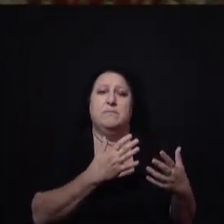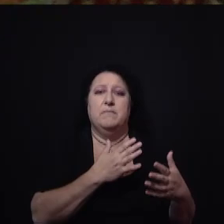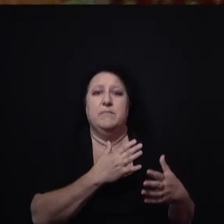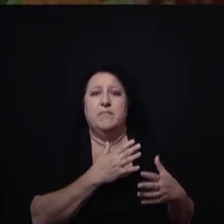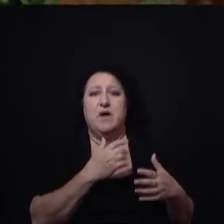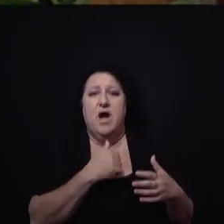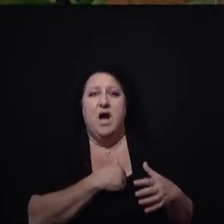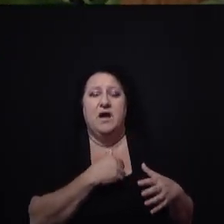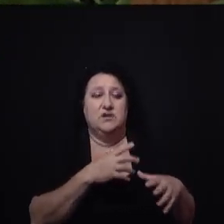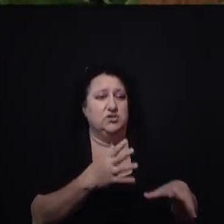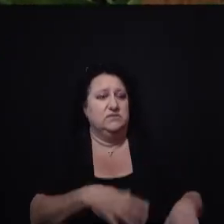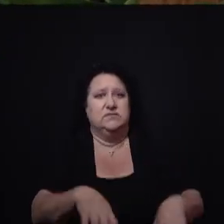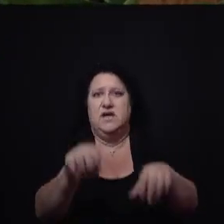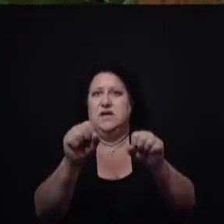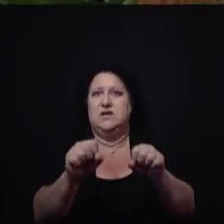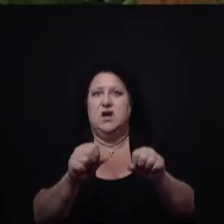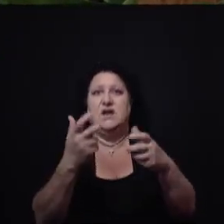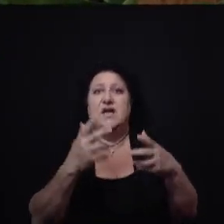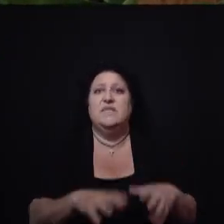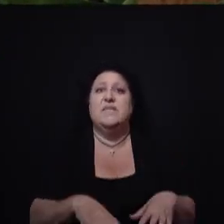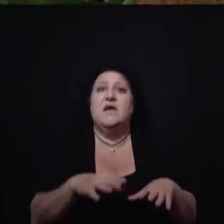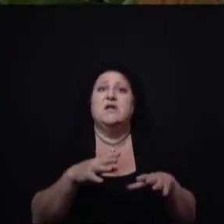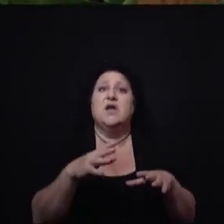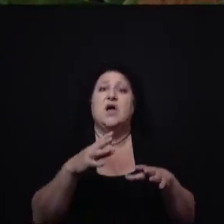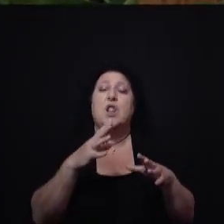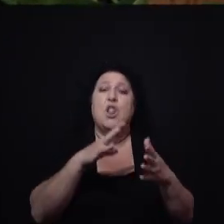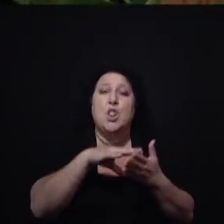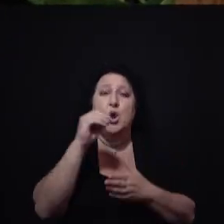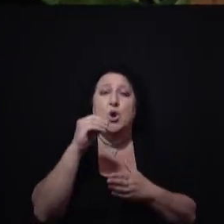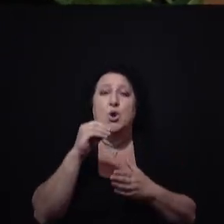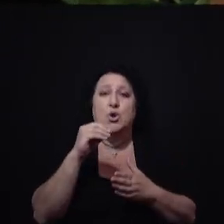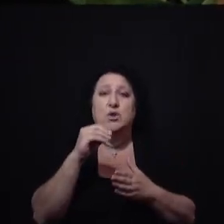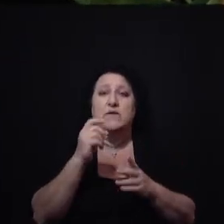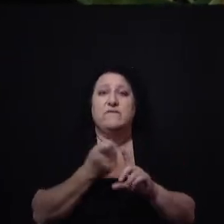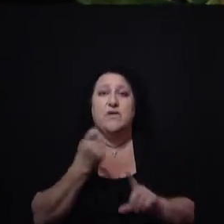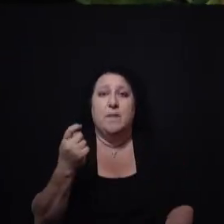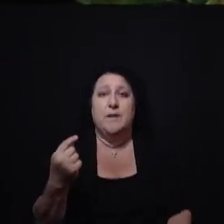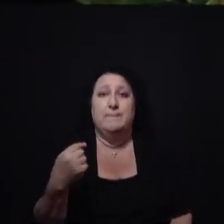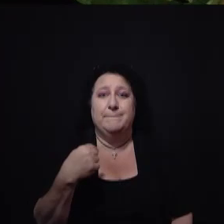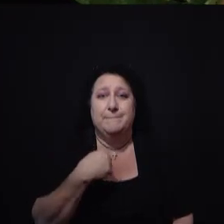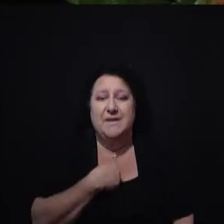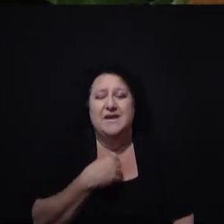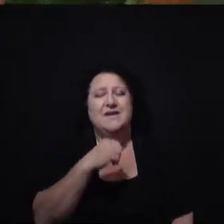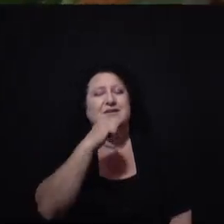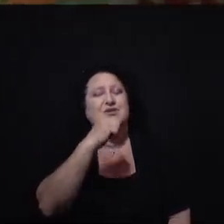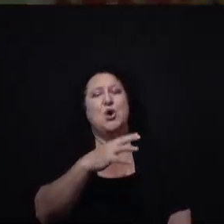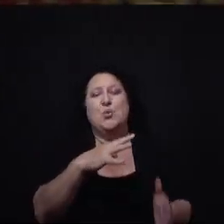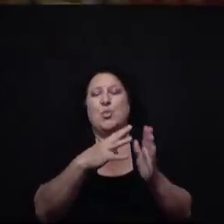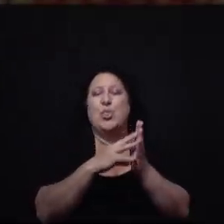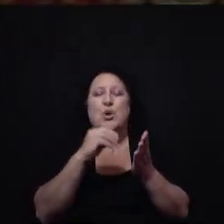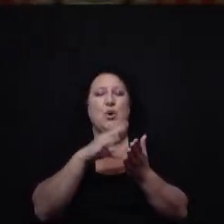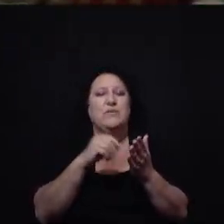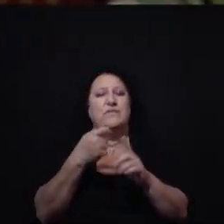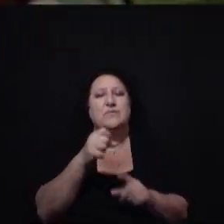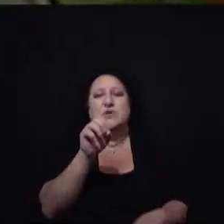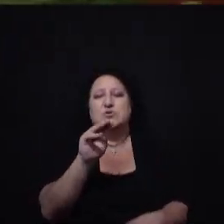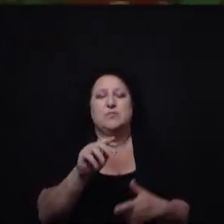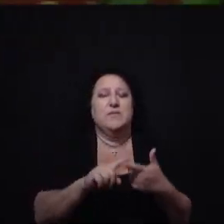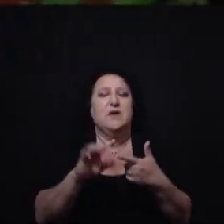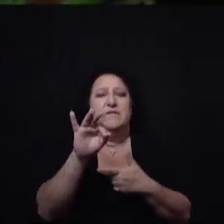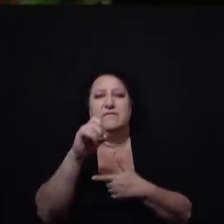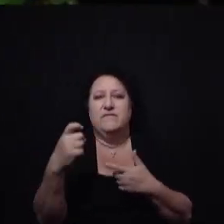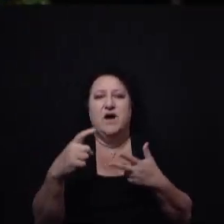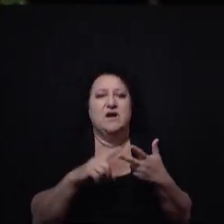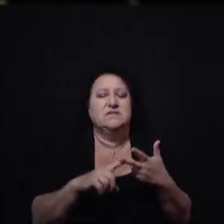and learn from me. Not social media, not Fox News, not MSNBC, not your grandmother